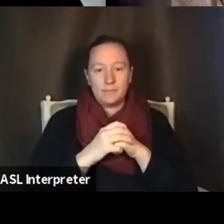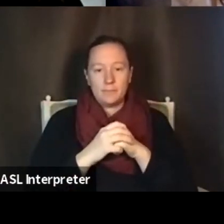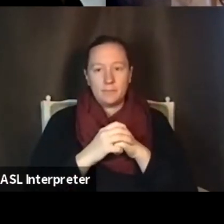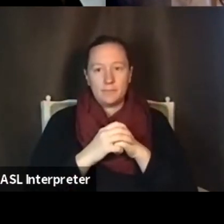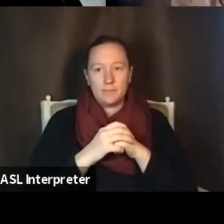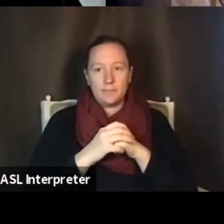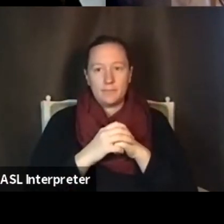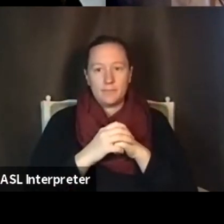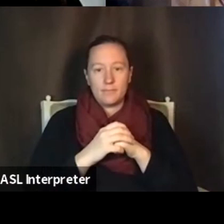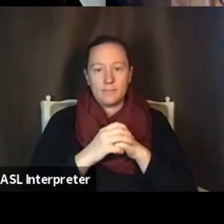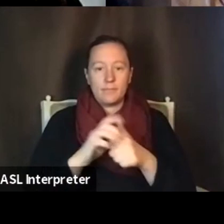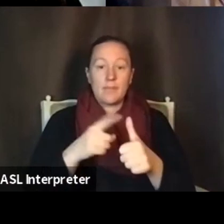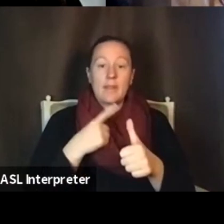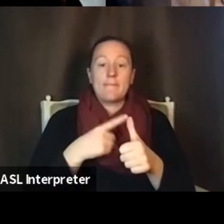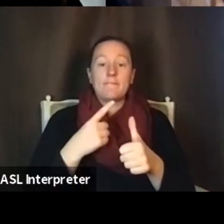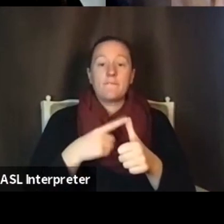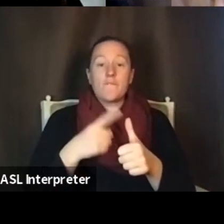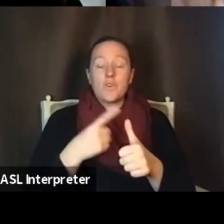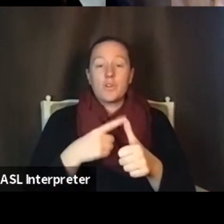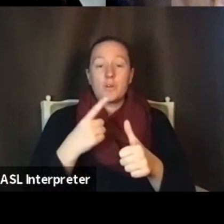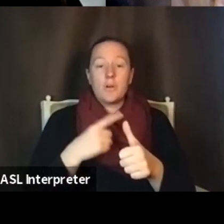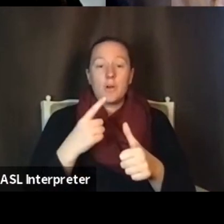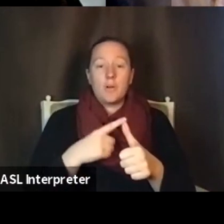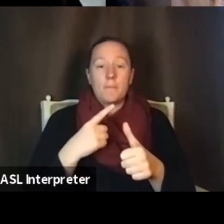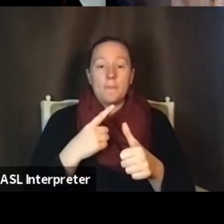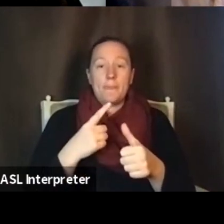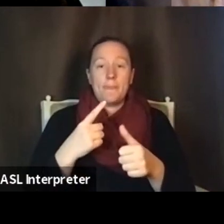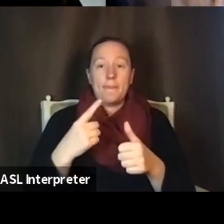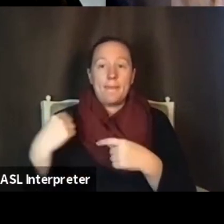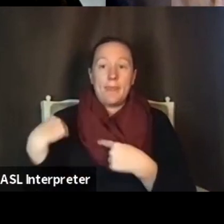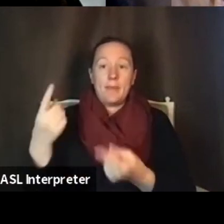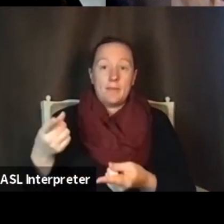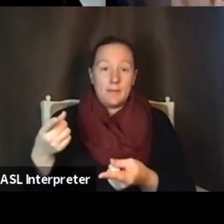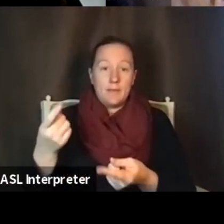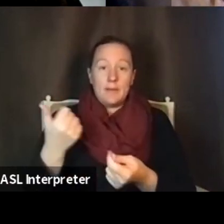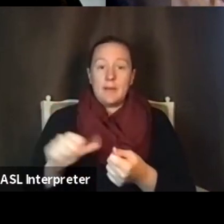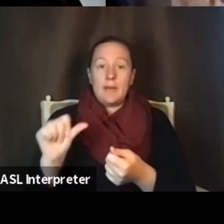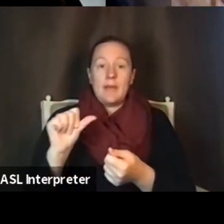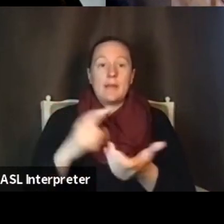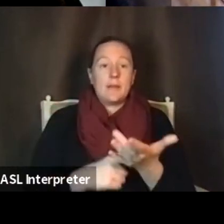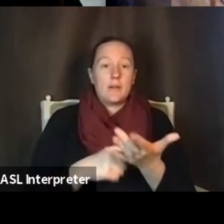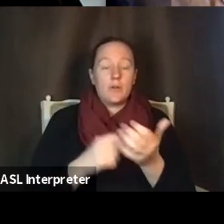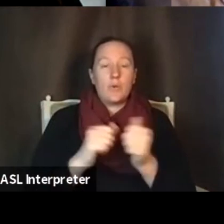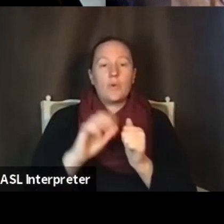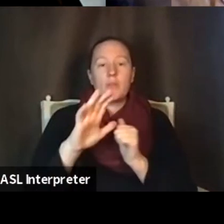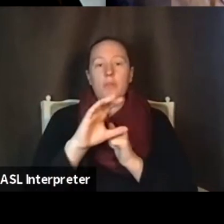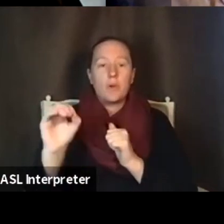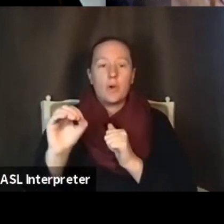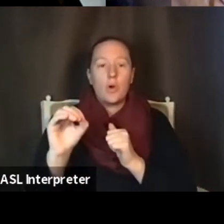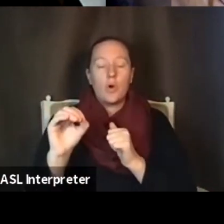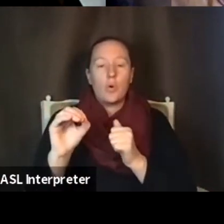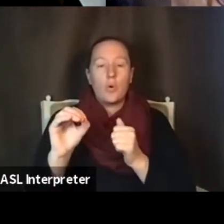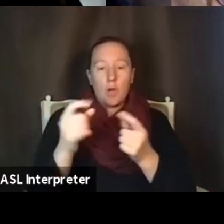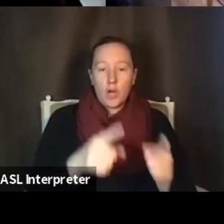So the first one that I'm seeing here is, has there been any discussion with co-occurring housing providers as of